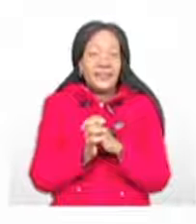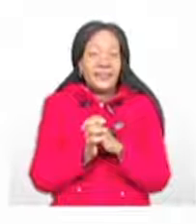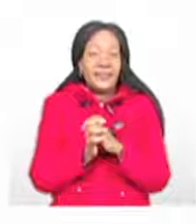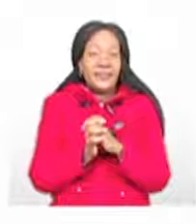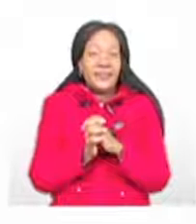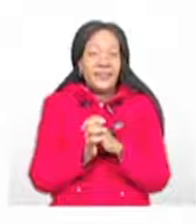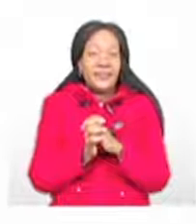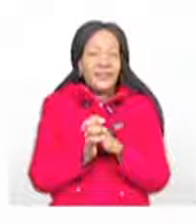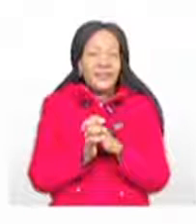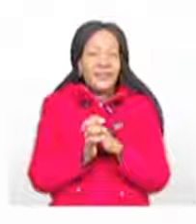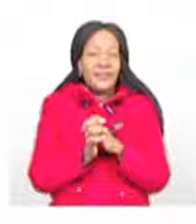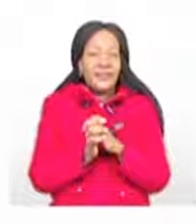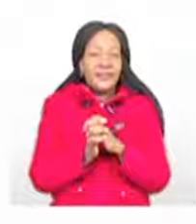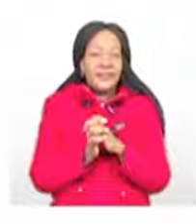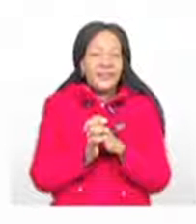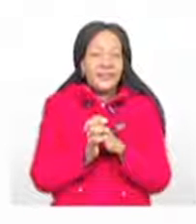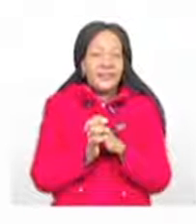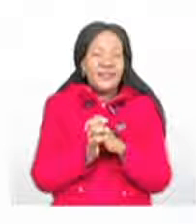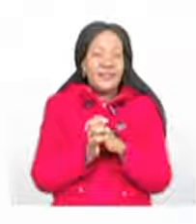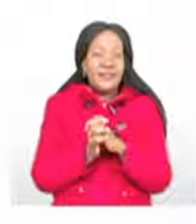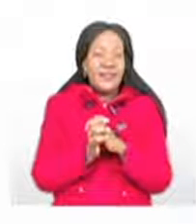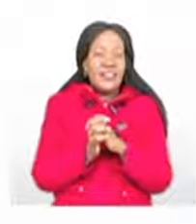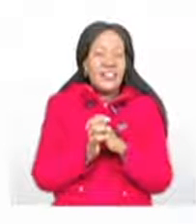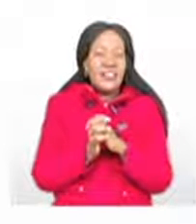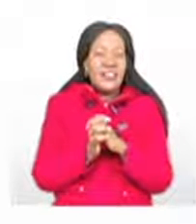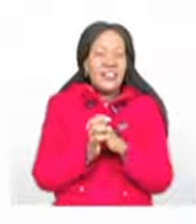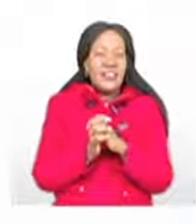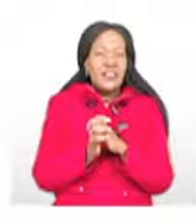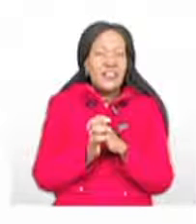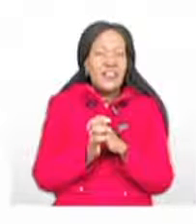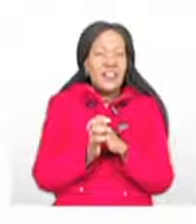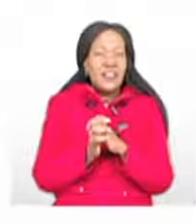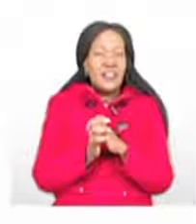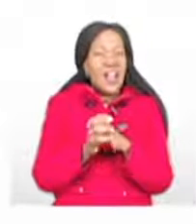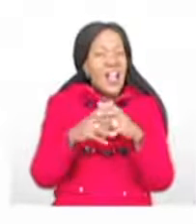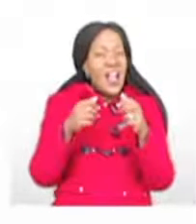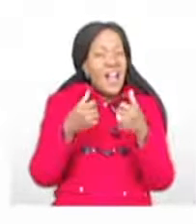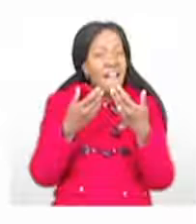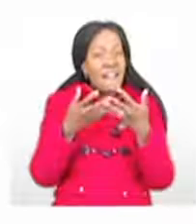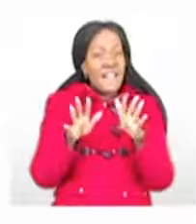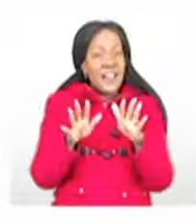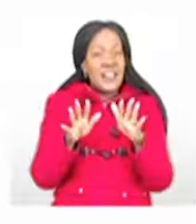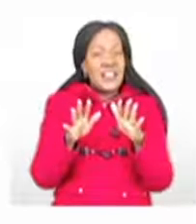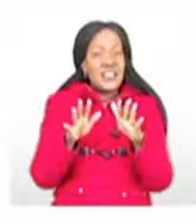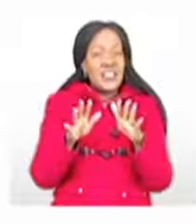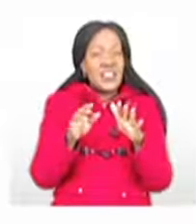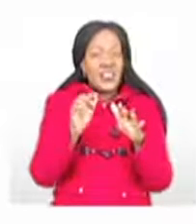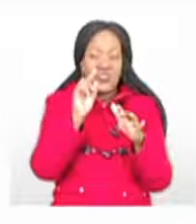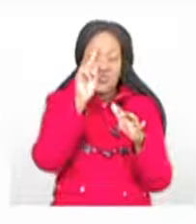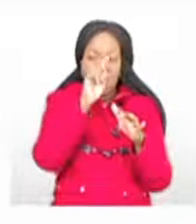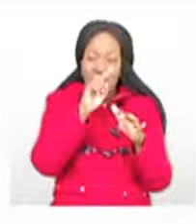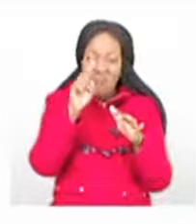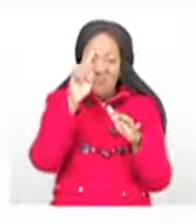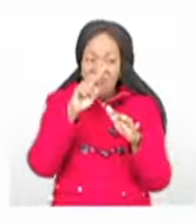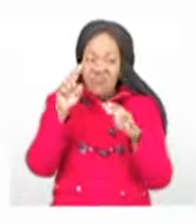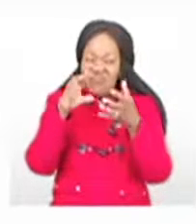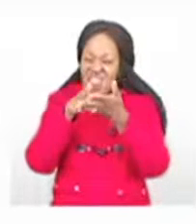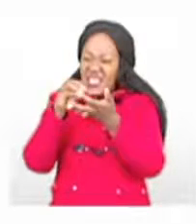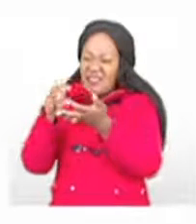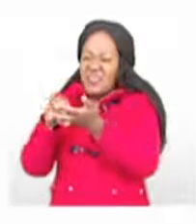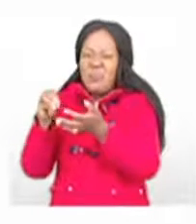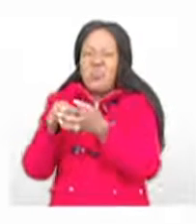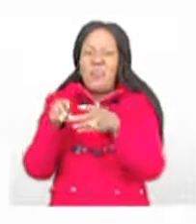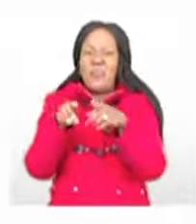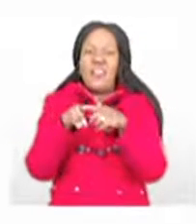On page 9, our instruction says, complete the pattern. Let's